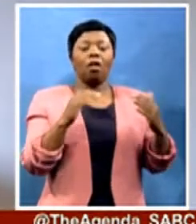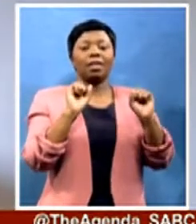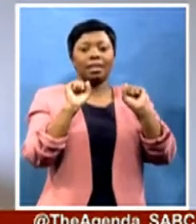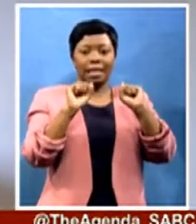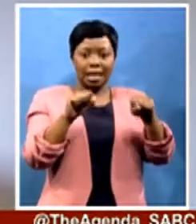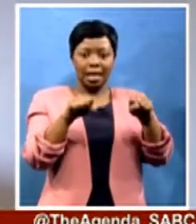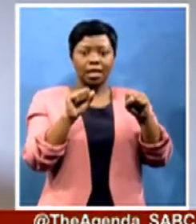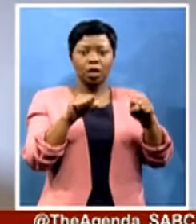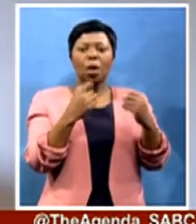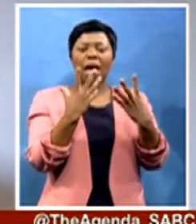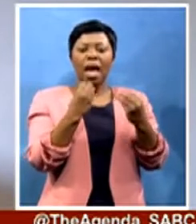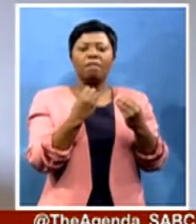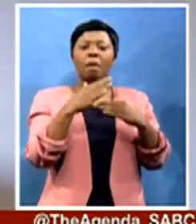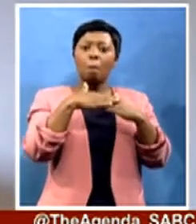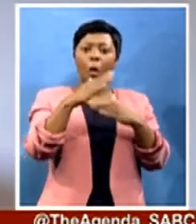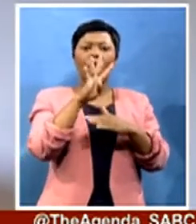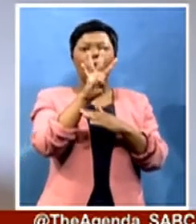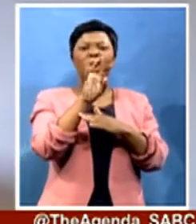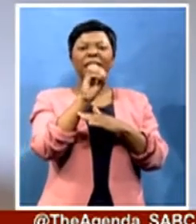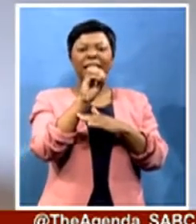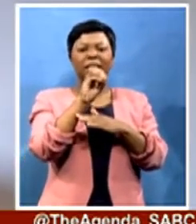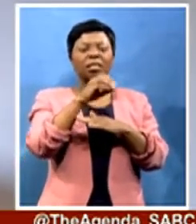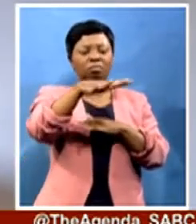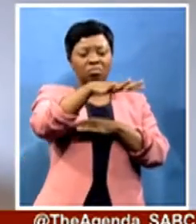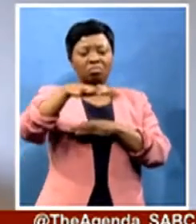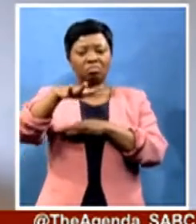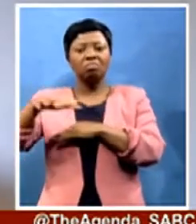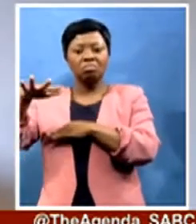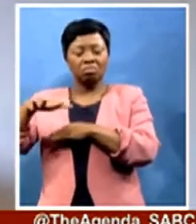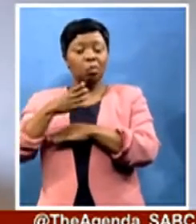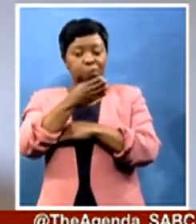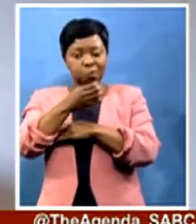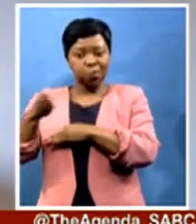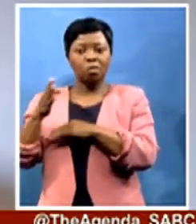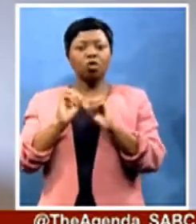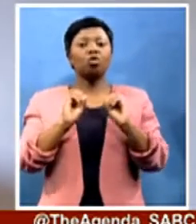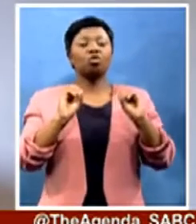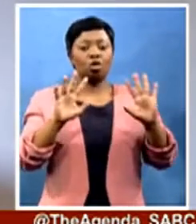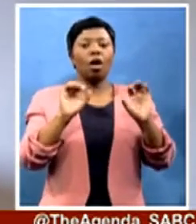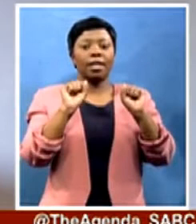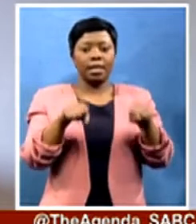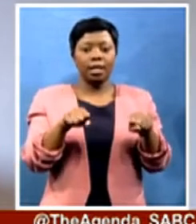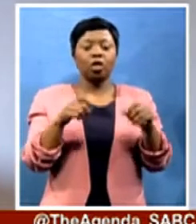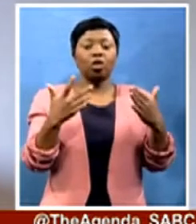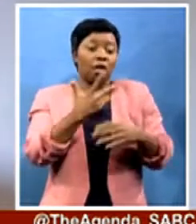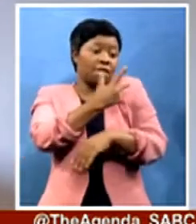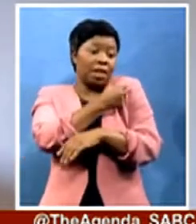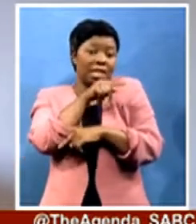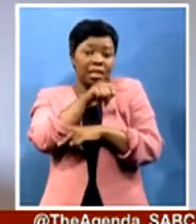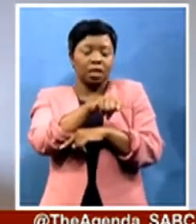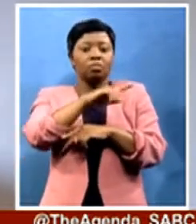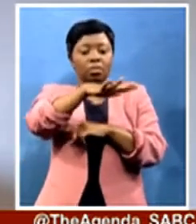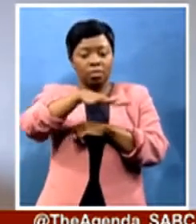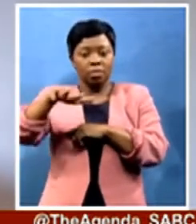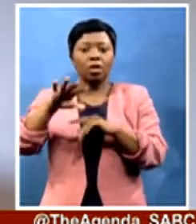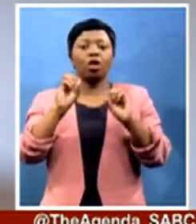who are available to start up. These are the same vaccination sites that were functioning before the pause. Most